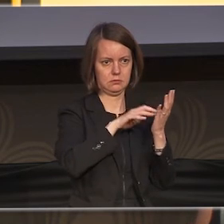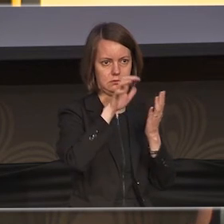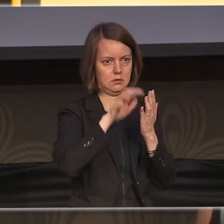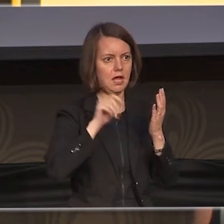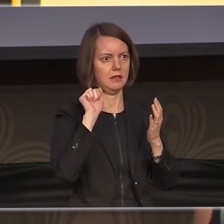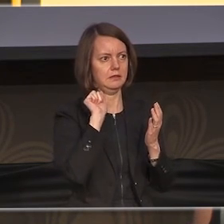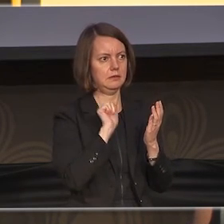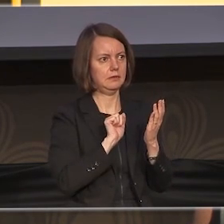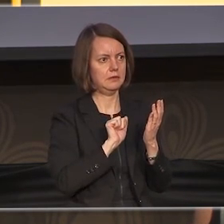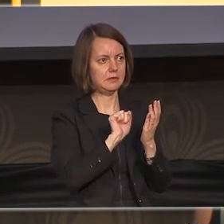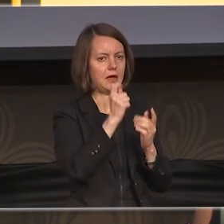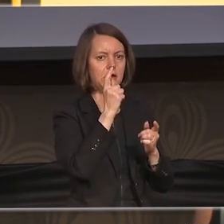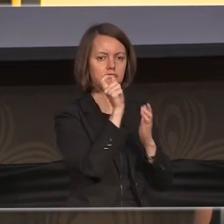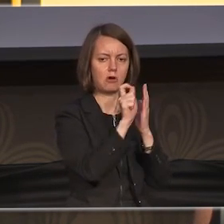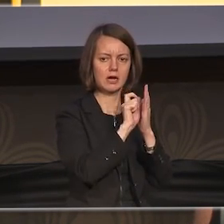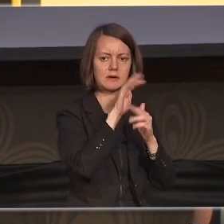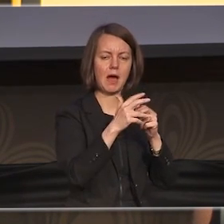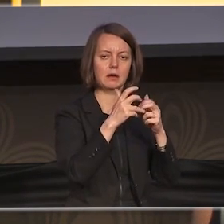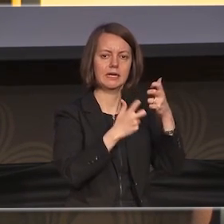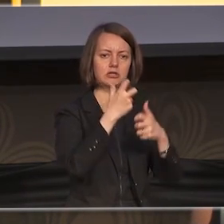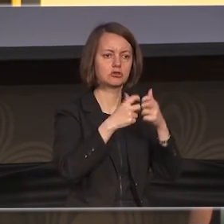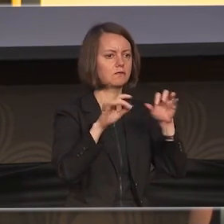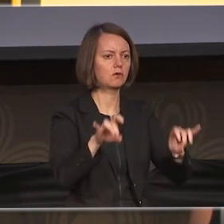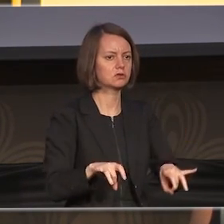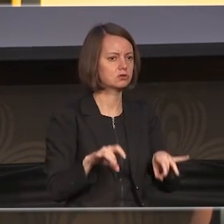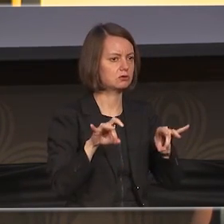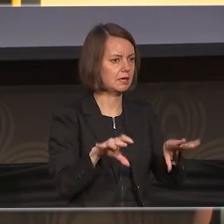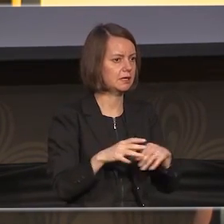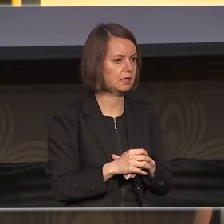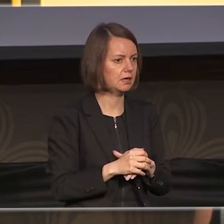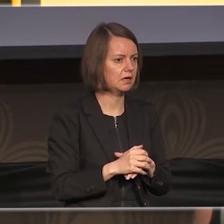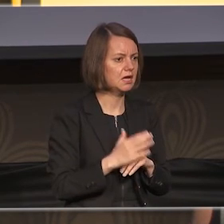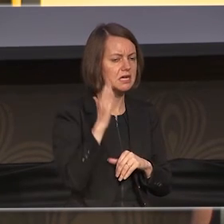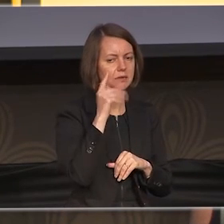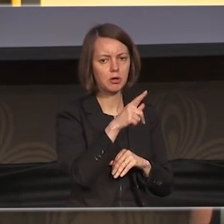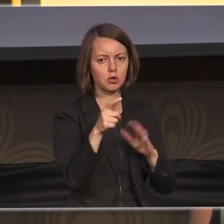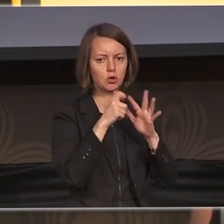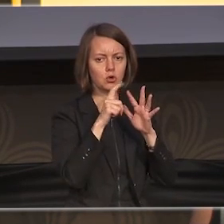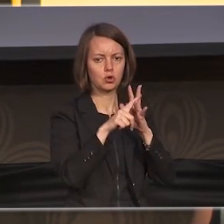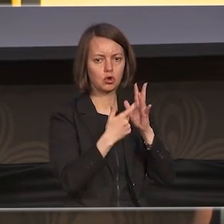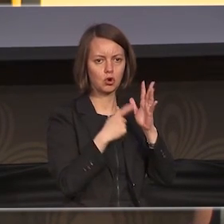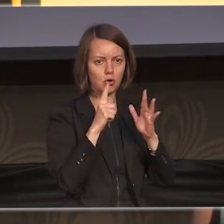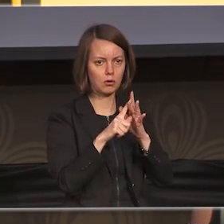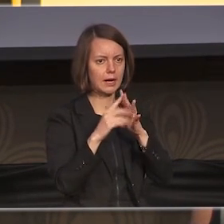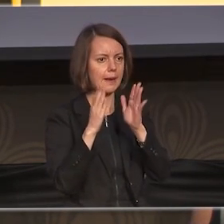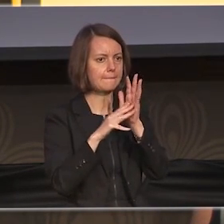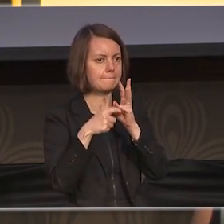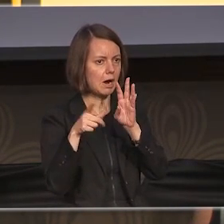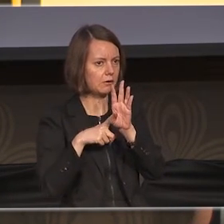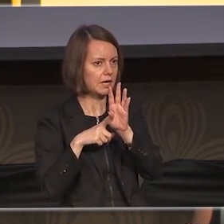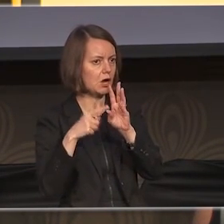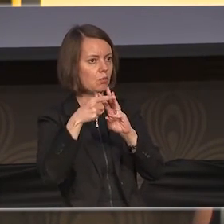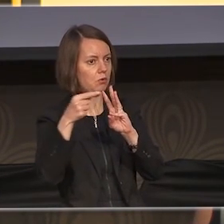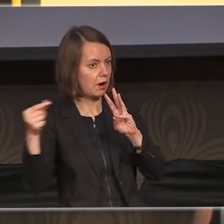work daily on issues that matter to all of us as Australians. It doesn't matter if you're Koori, Murri, Noongar, Nanga, Wiradjuri, Waka Waka,